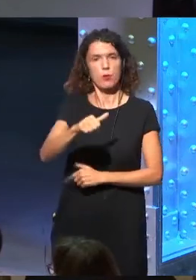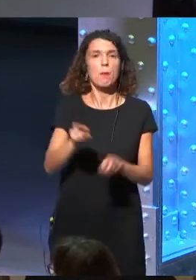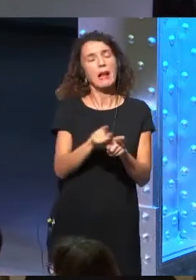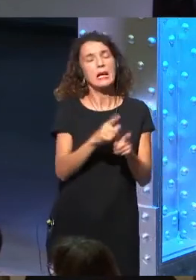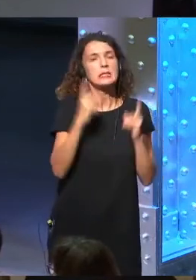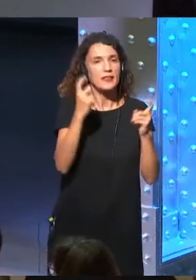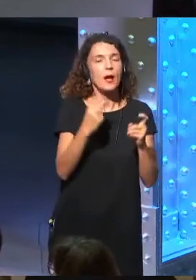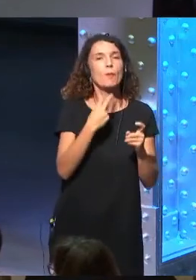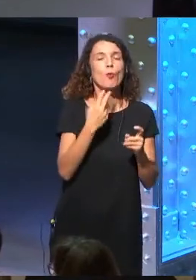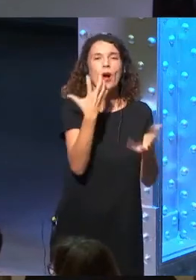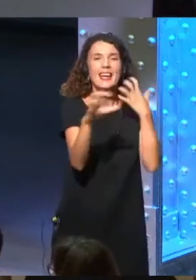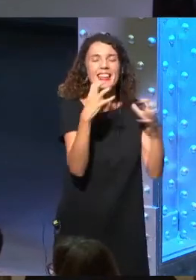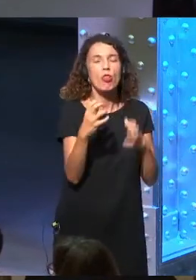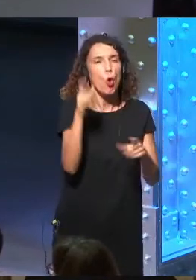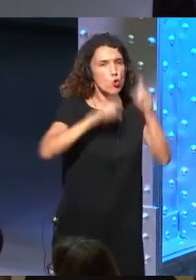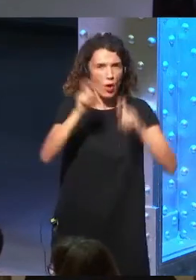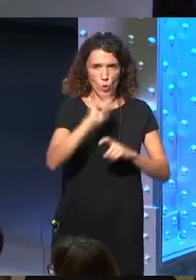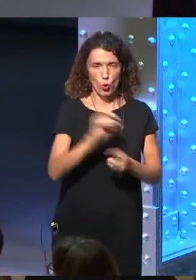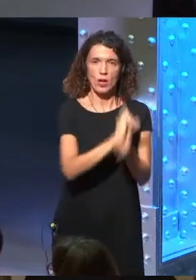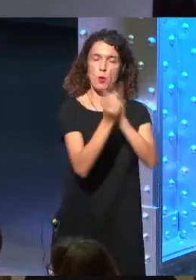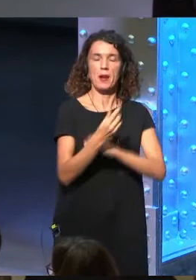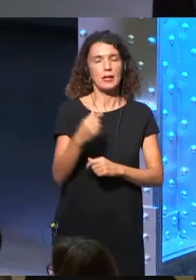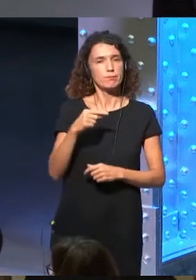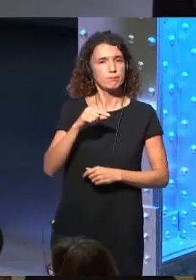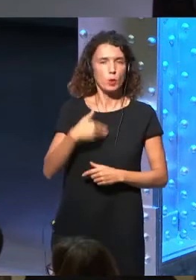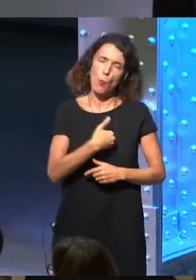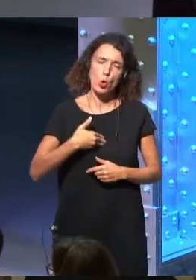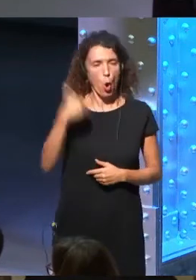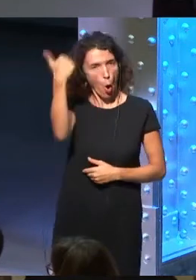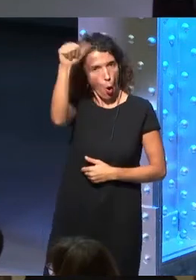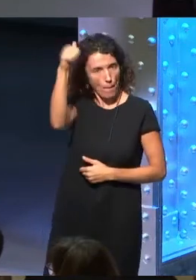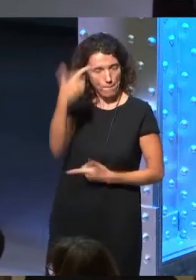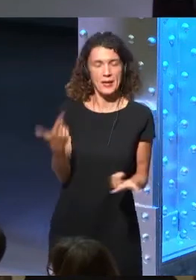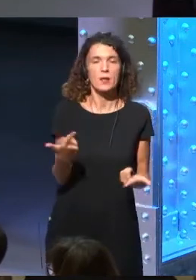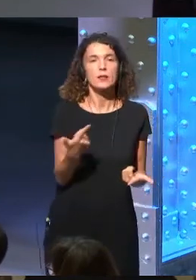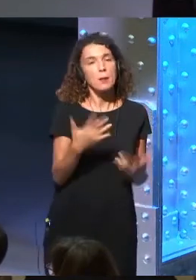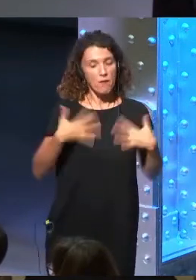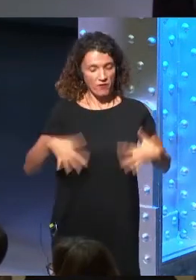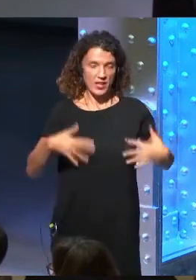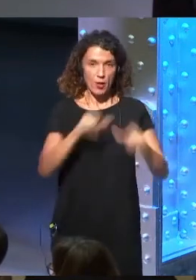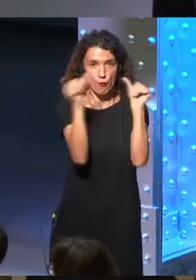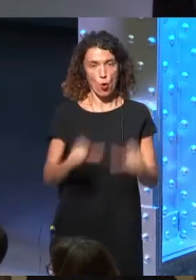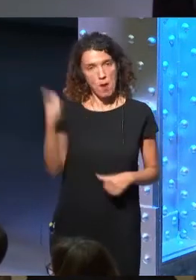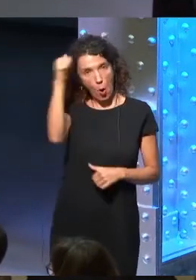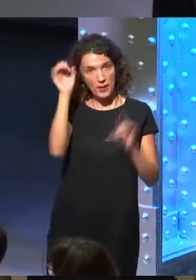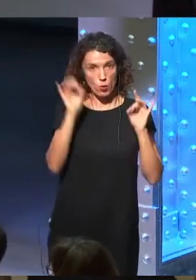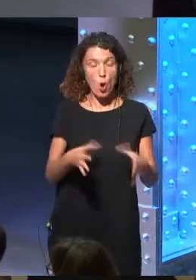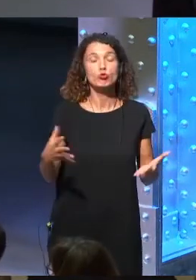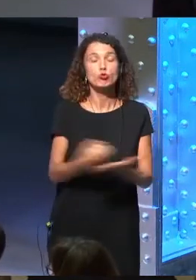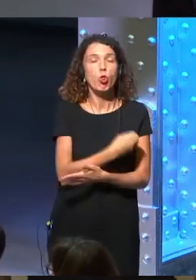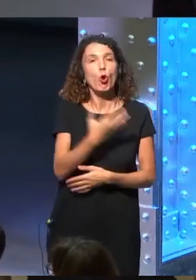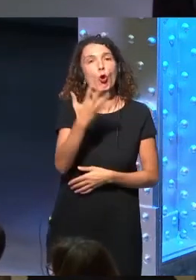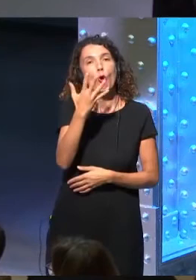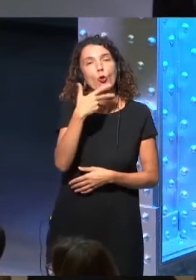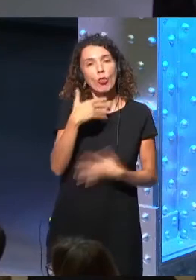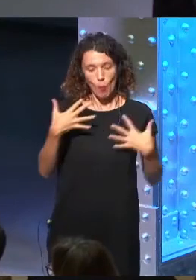They also often dress like men. And I think that we recognise the androgynous